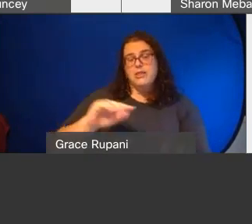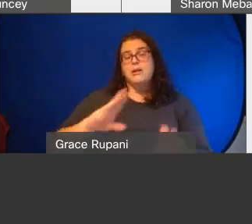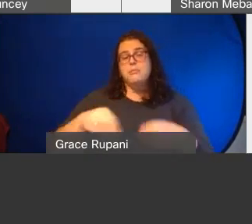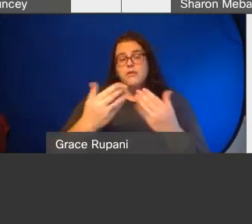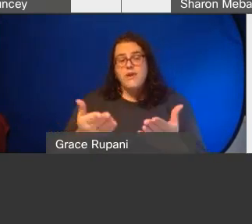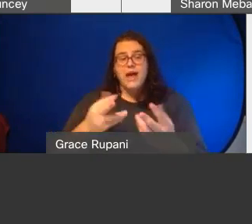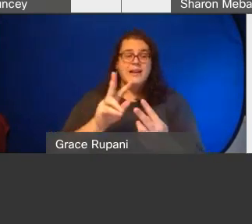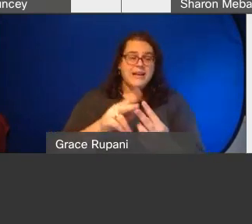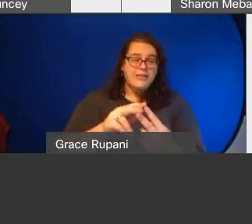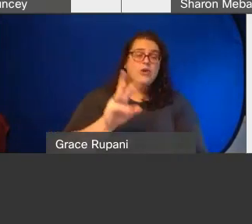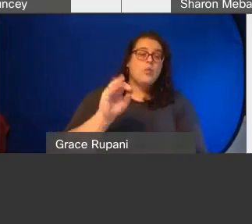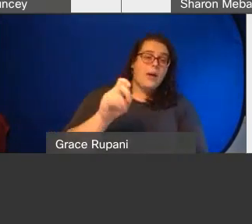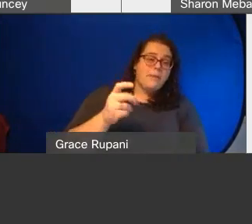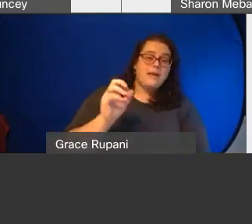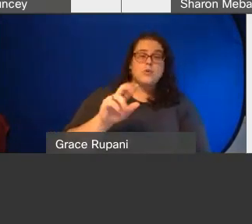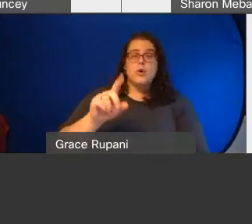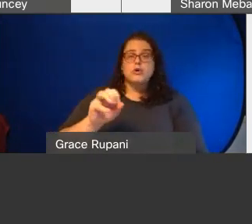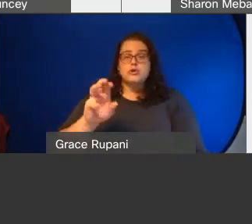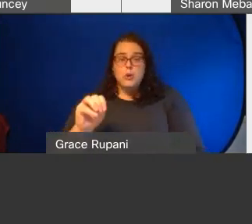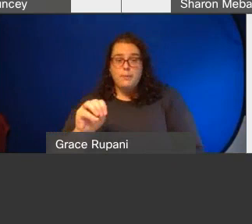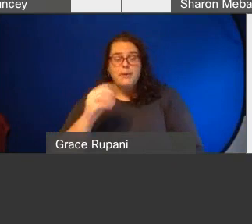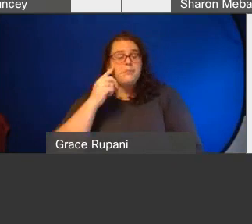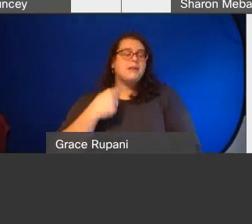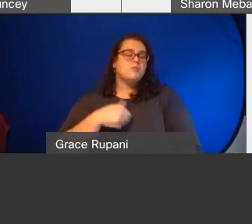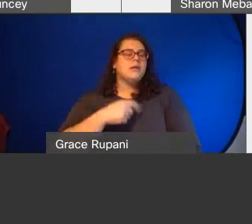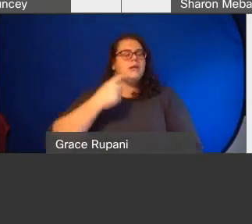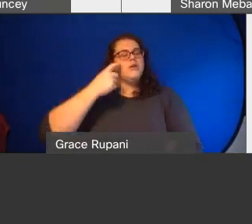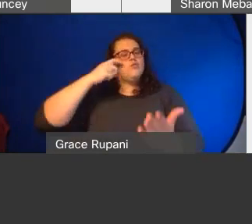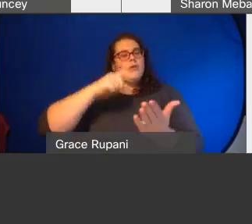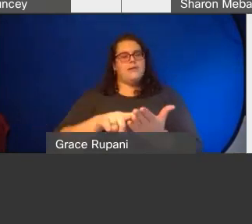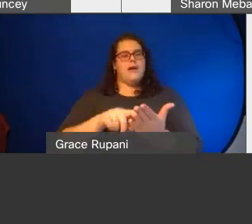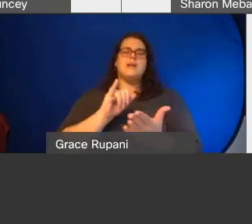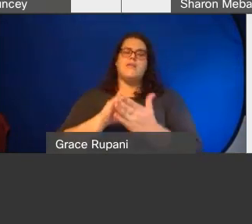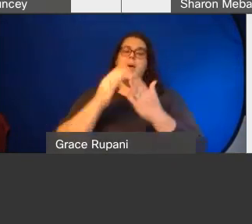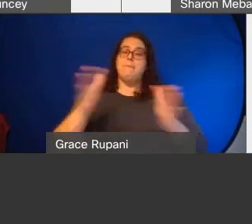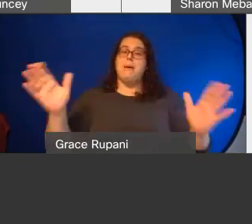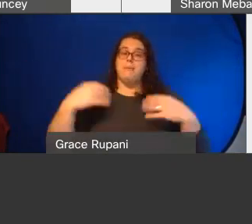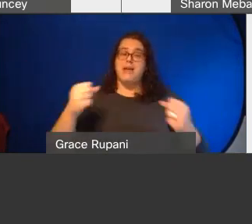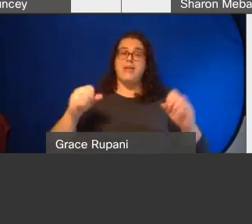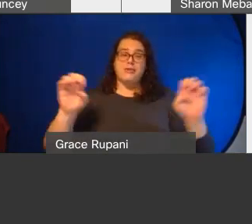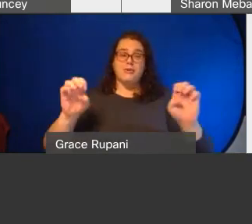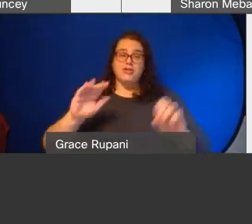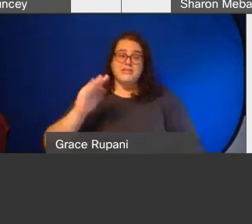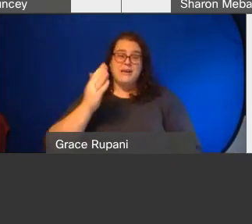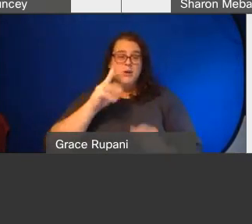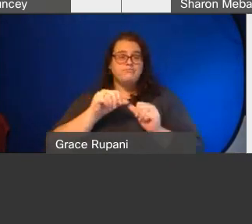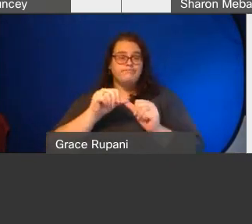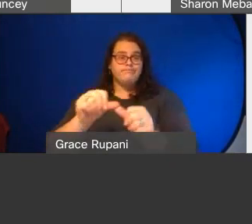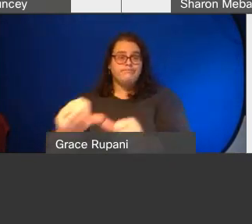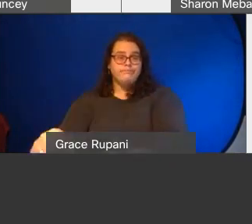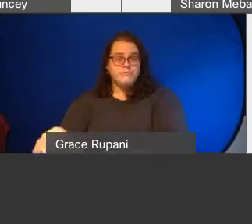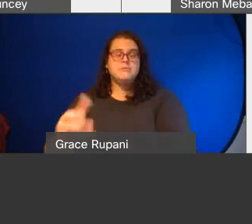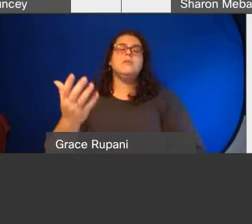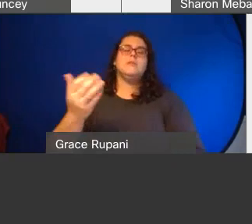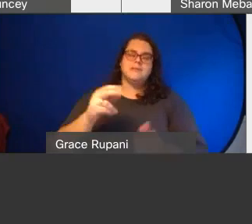or WebEx platforms. Because what we've realized and come to kind of understand is that this public health emergency will last some time. And so we just need to kind